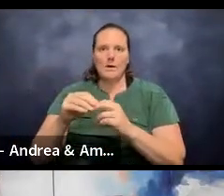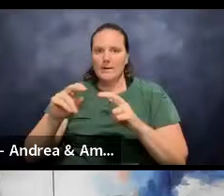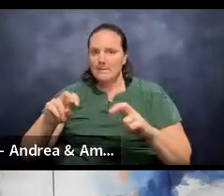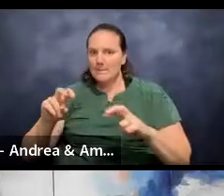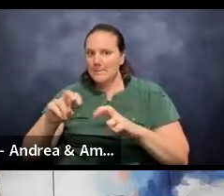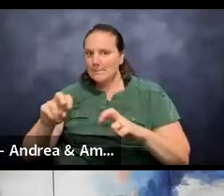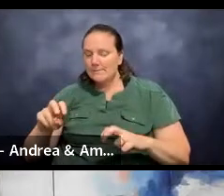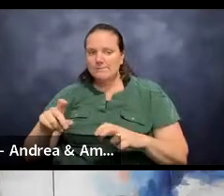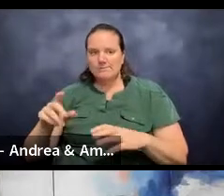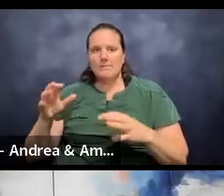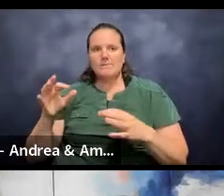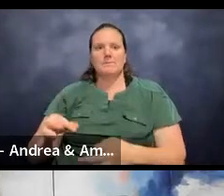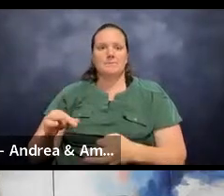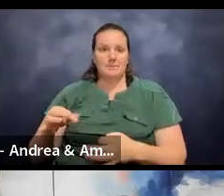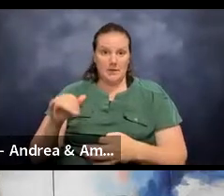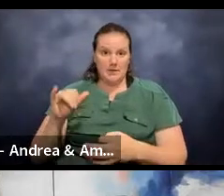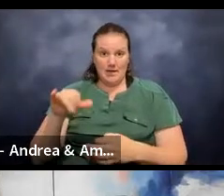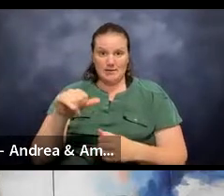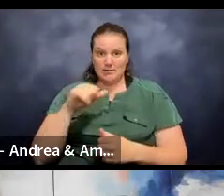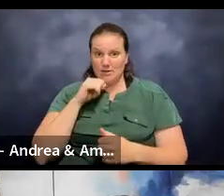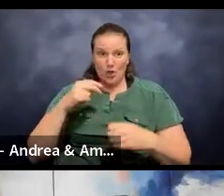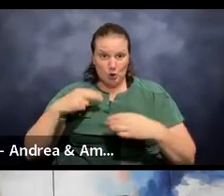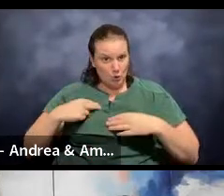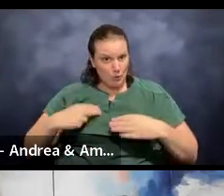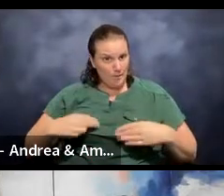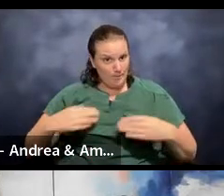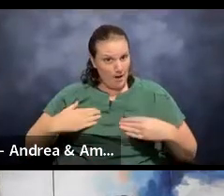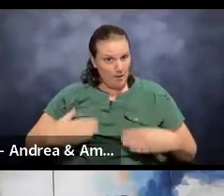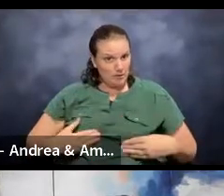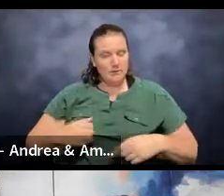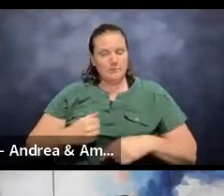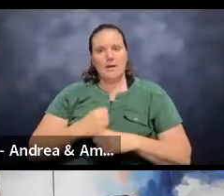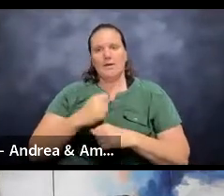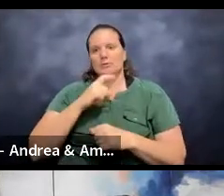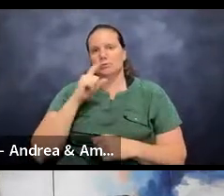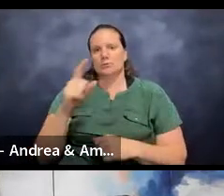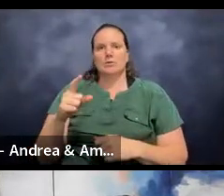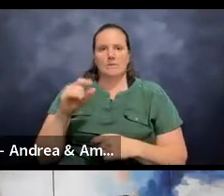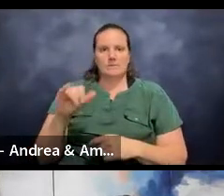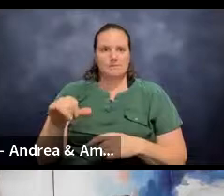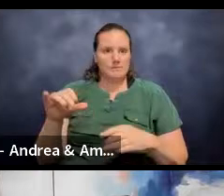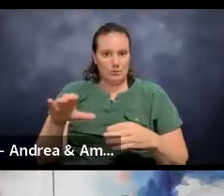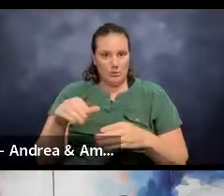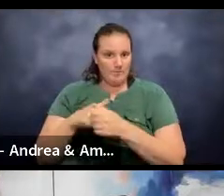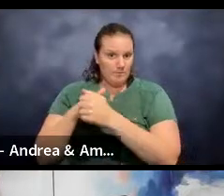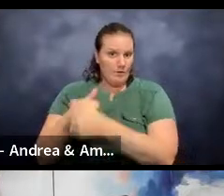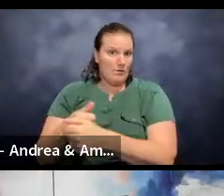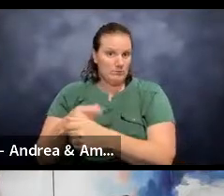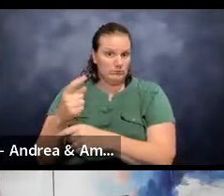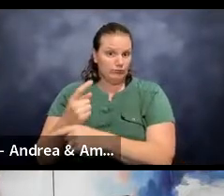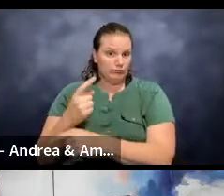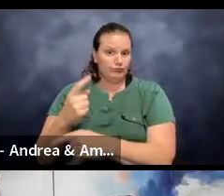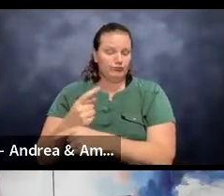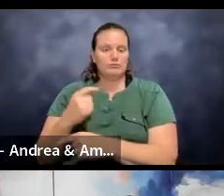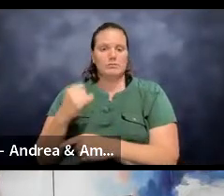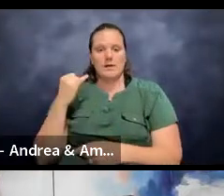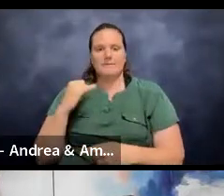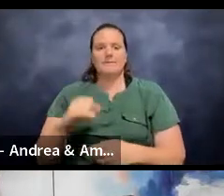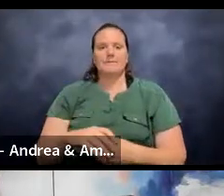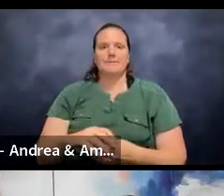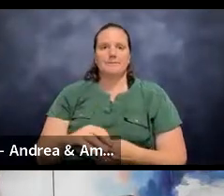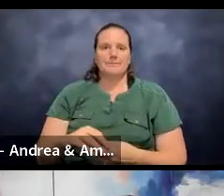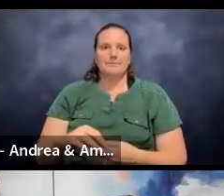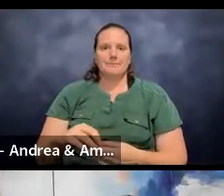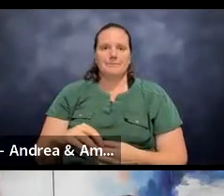to determine that it, number one, wasn't human remains, but number two, to make sure that they were doing things according to the protocols if there was